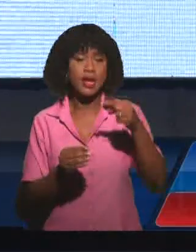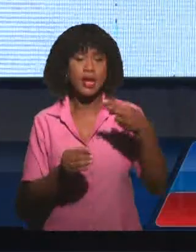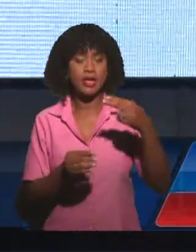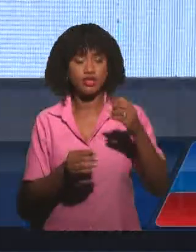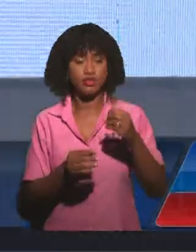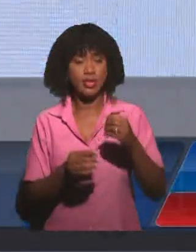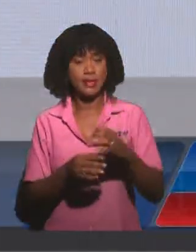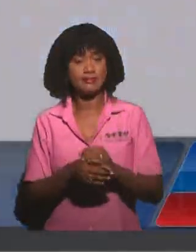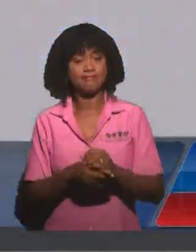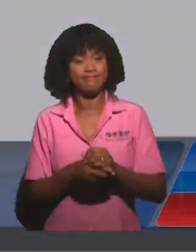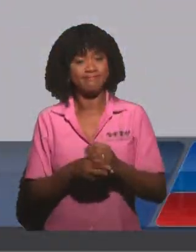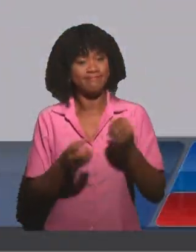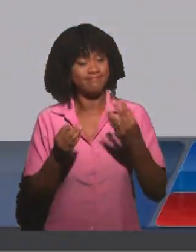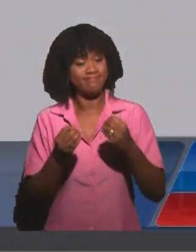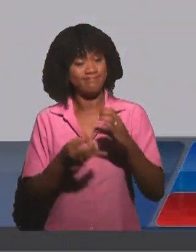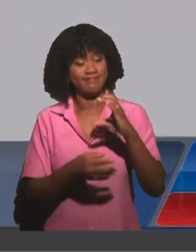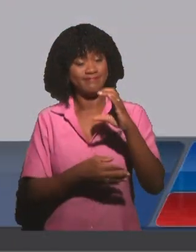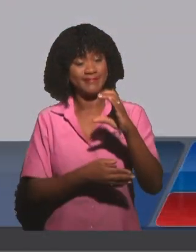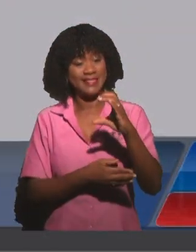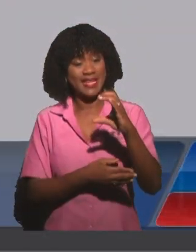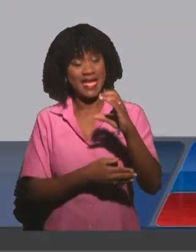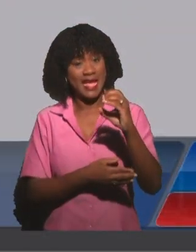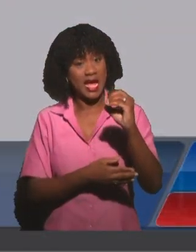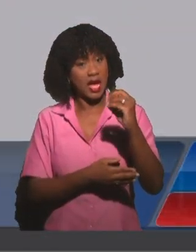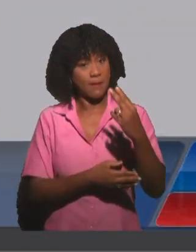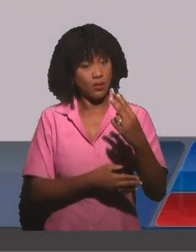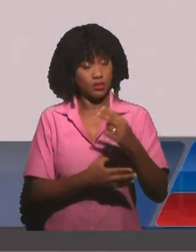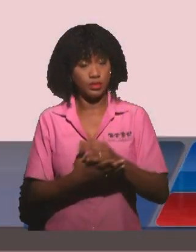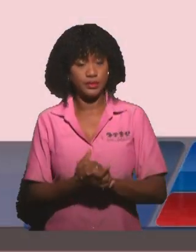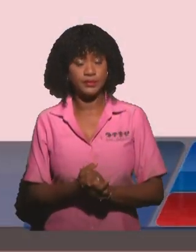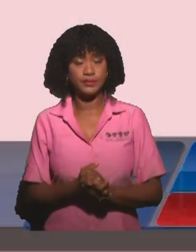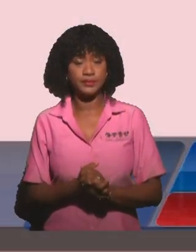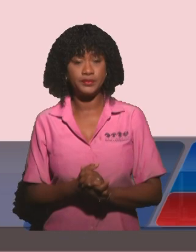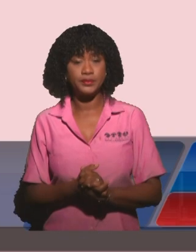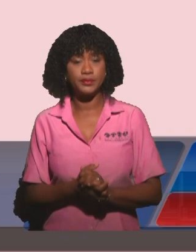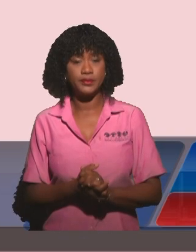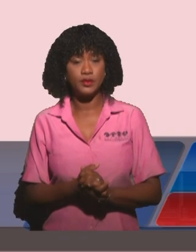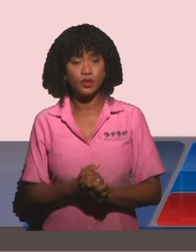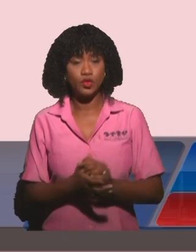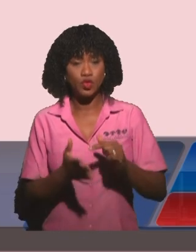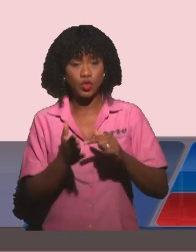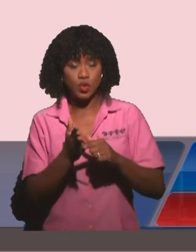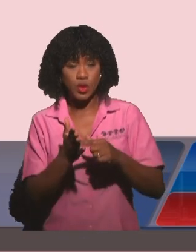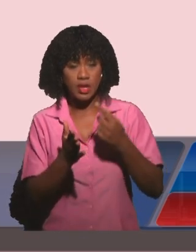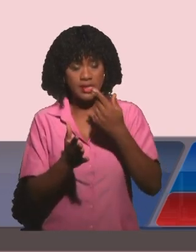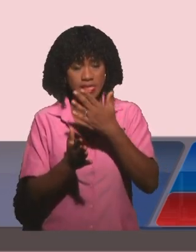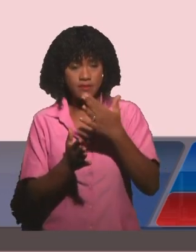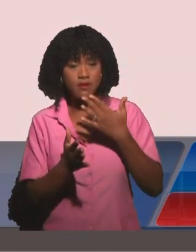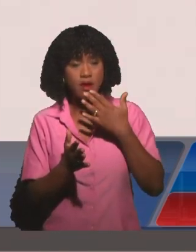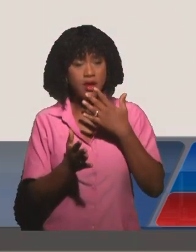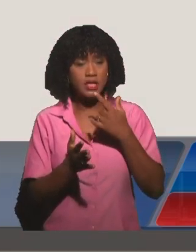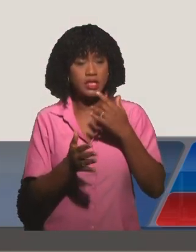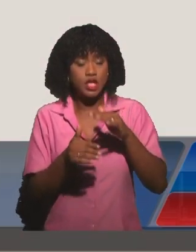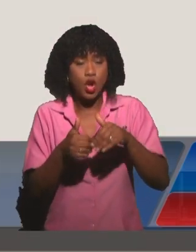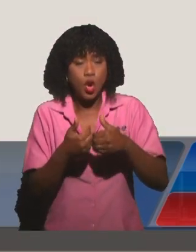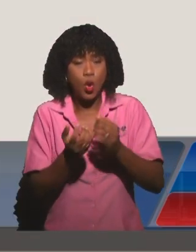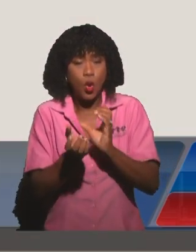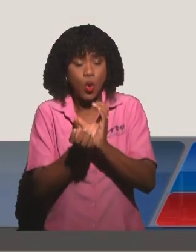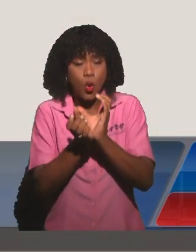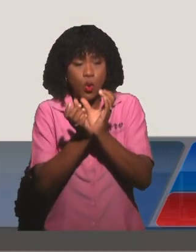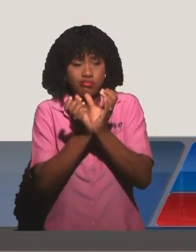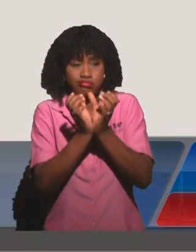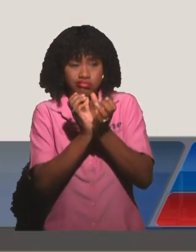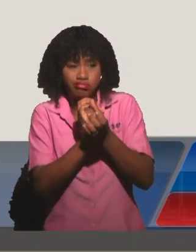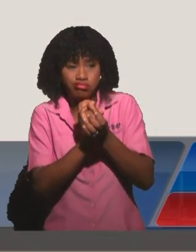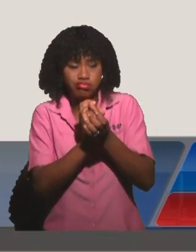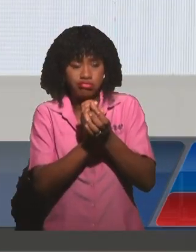carbon-intensive process. The classification of hydrogen by color makes it possible to draw conclusions about how climate neutral the